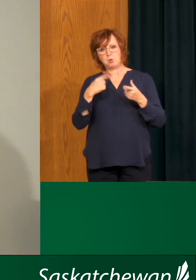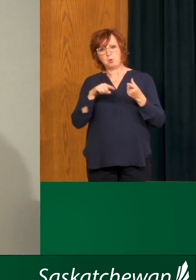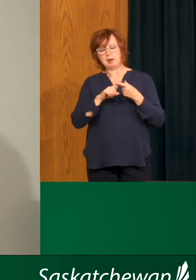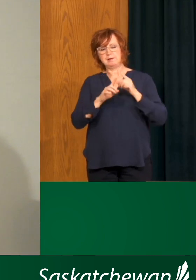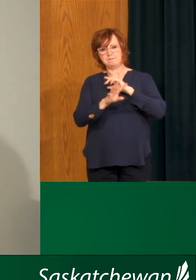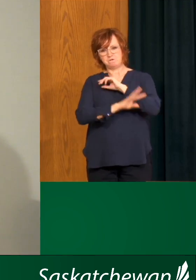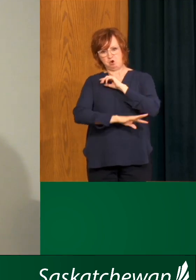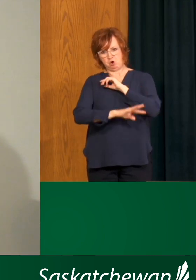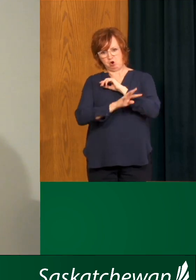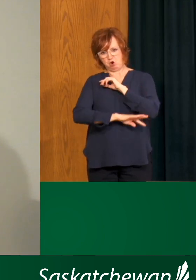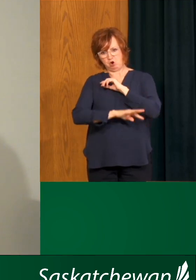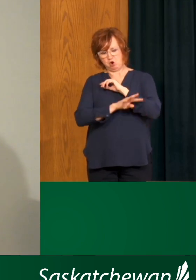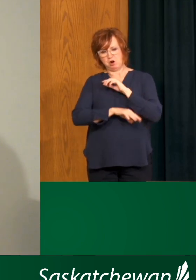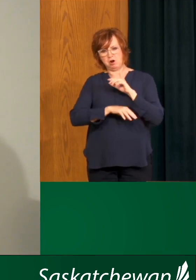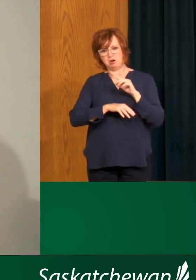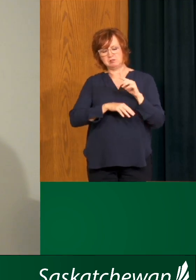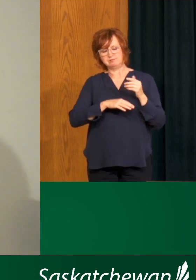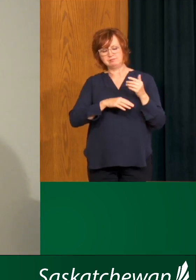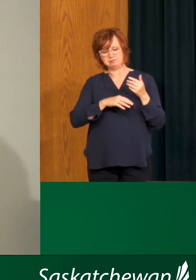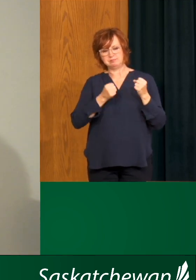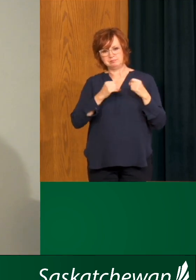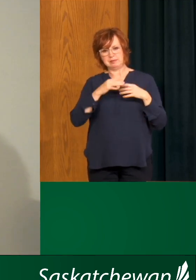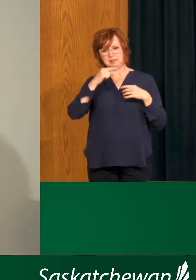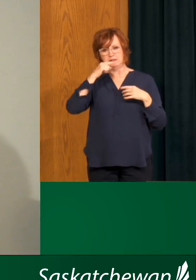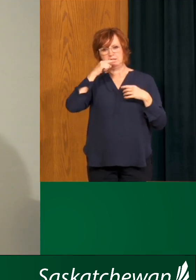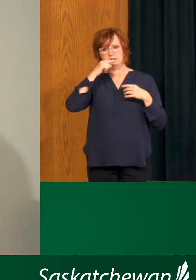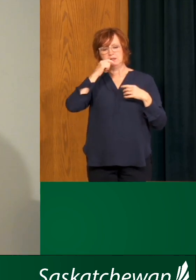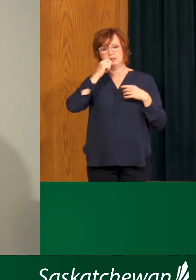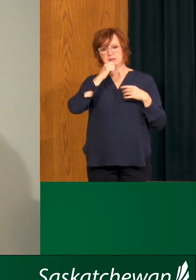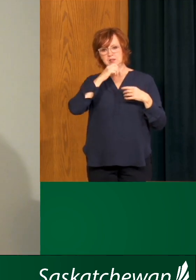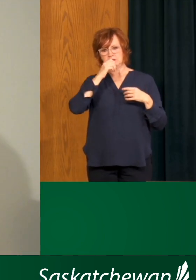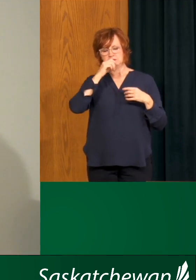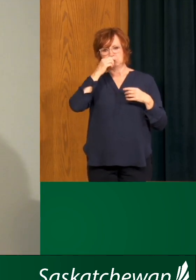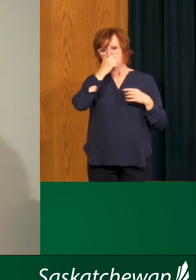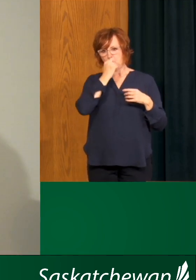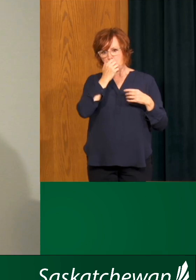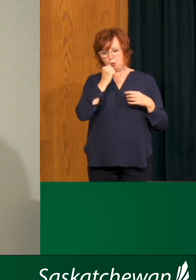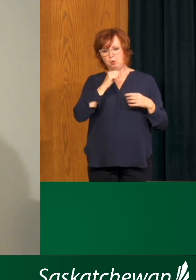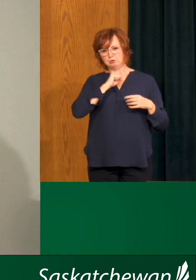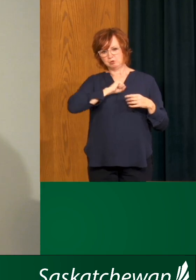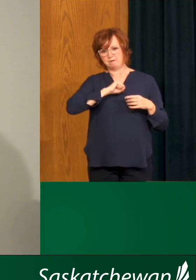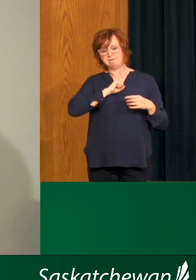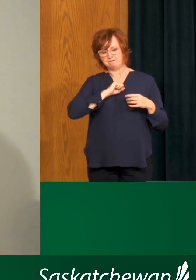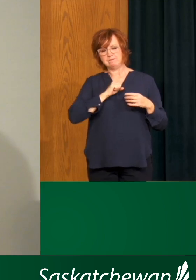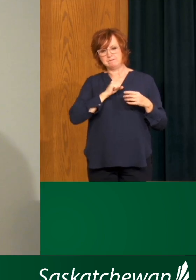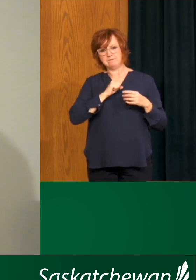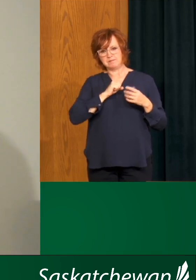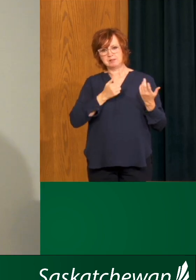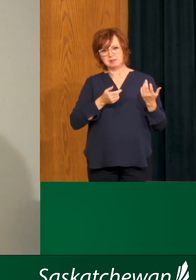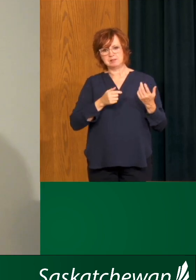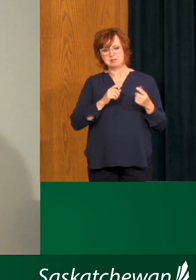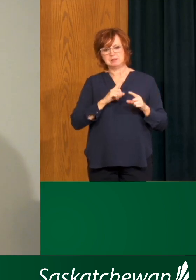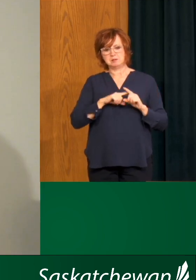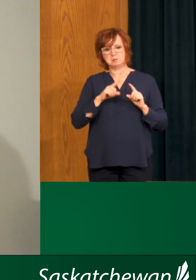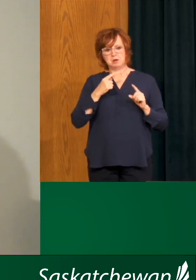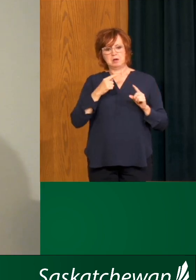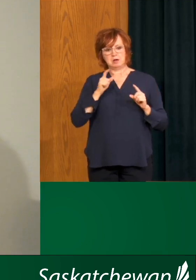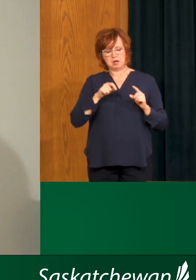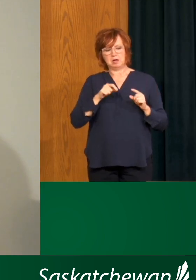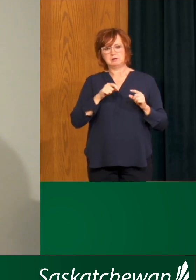sniffle or cough is COVID-19, but we need to take reasonable precautions, and experience from other jurisdictions has shown